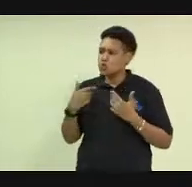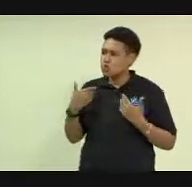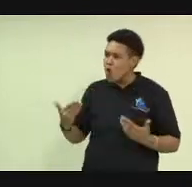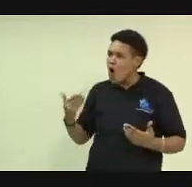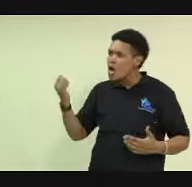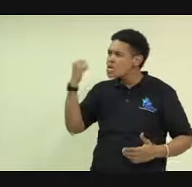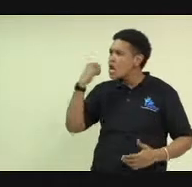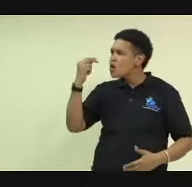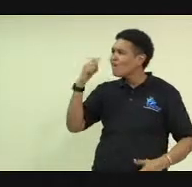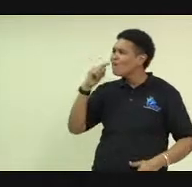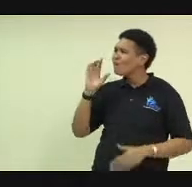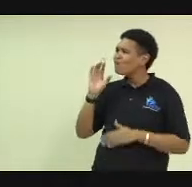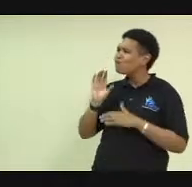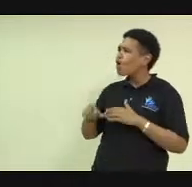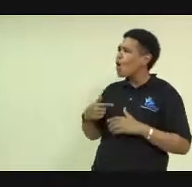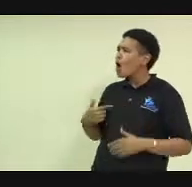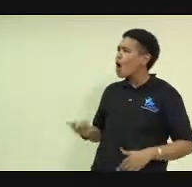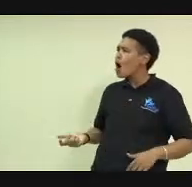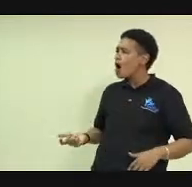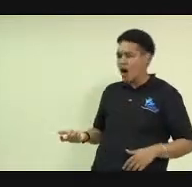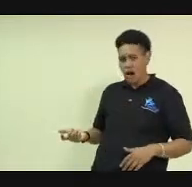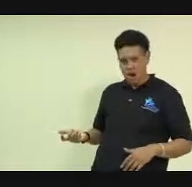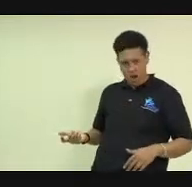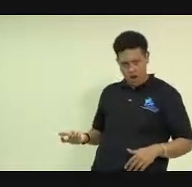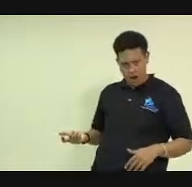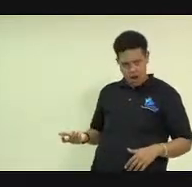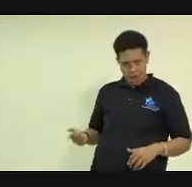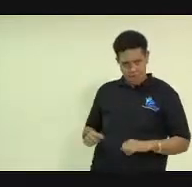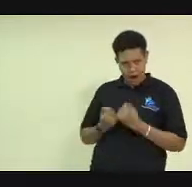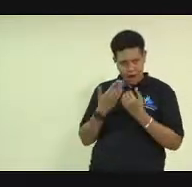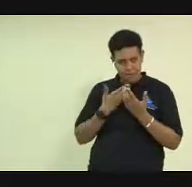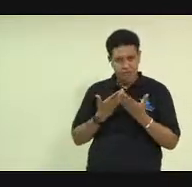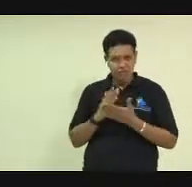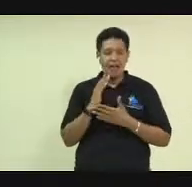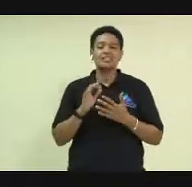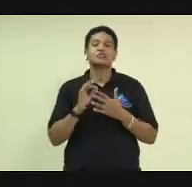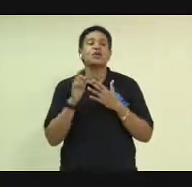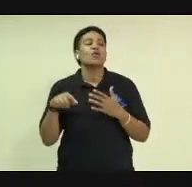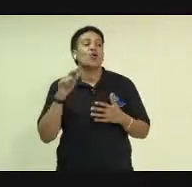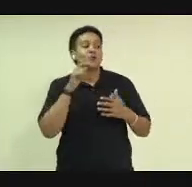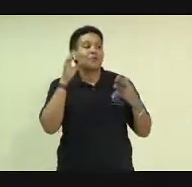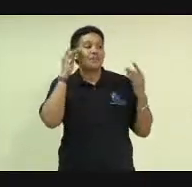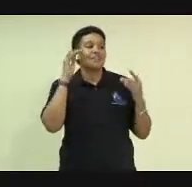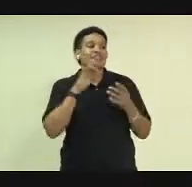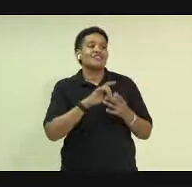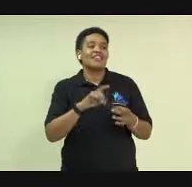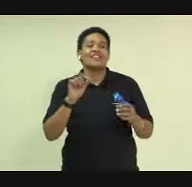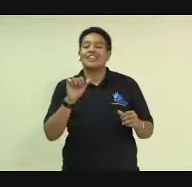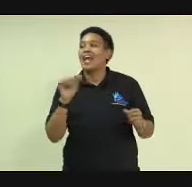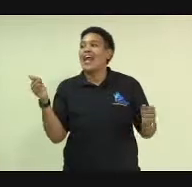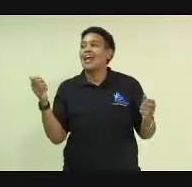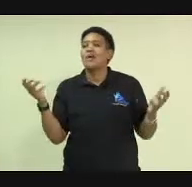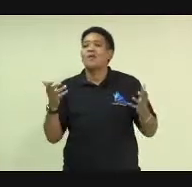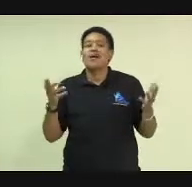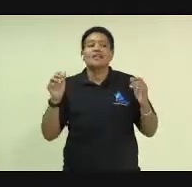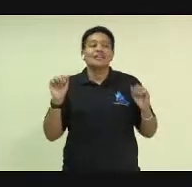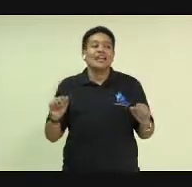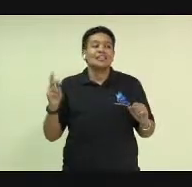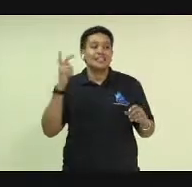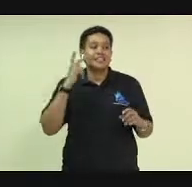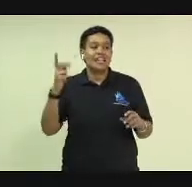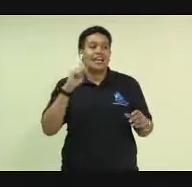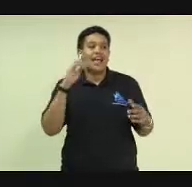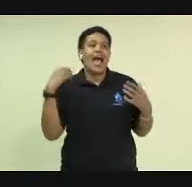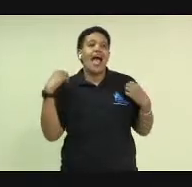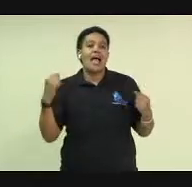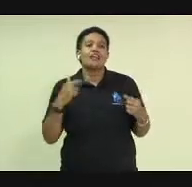whether or not they actually want to take it, especially those who may be concerned about any what they may see as